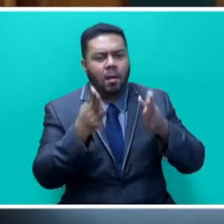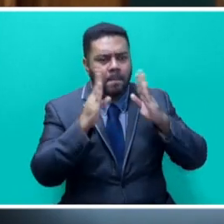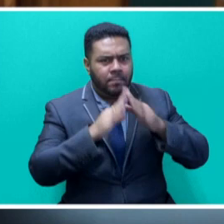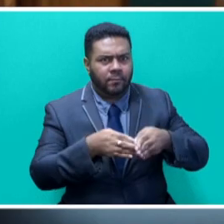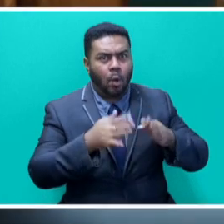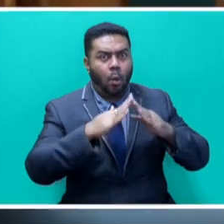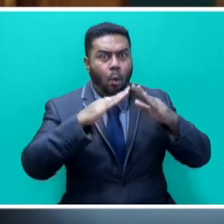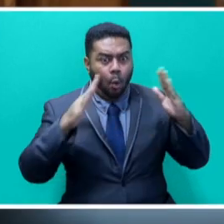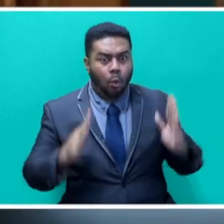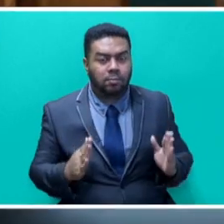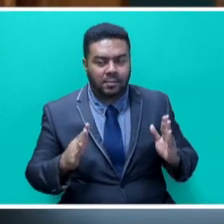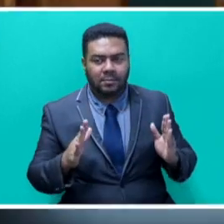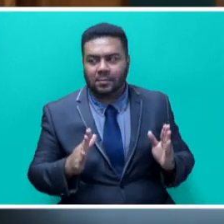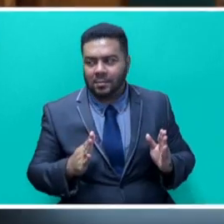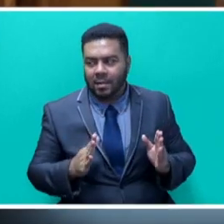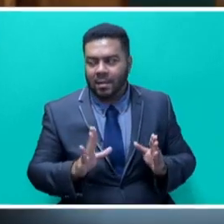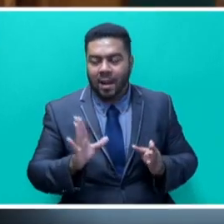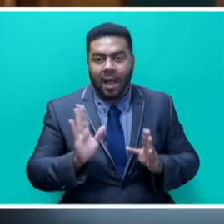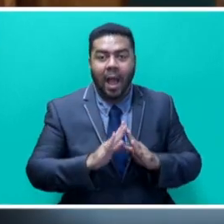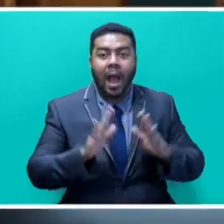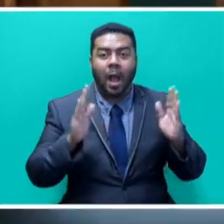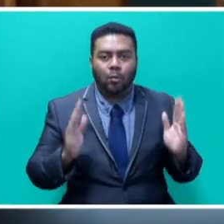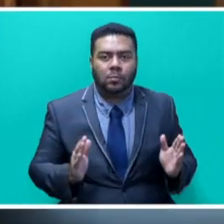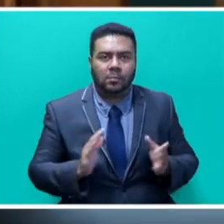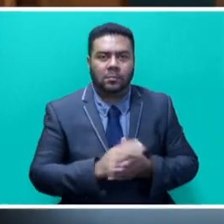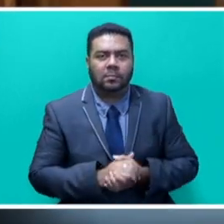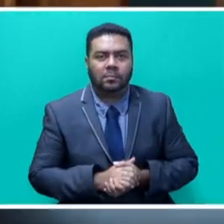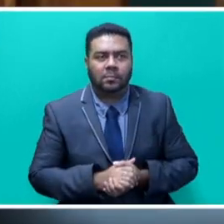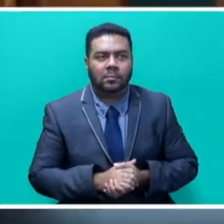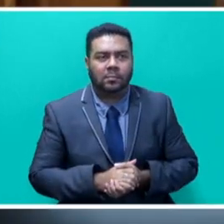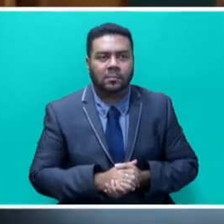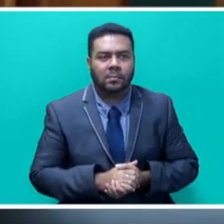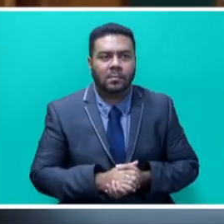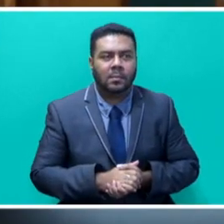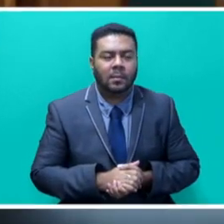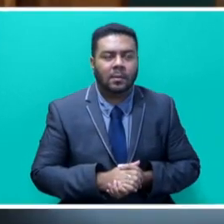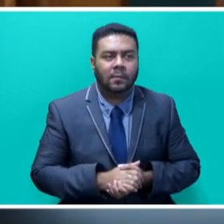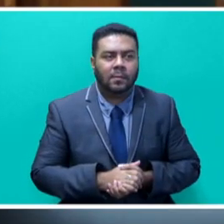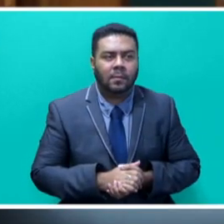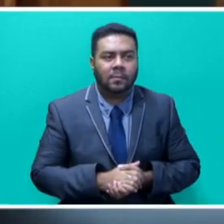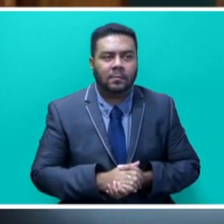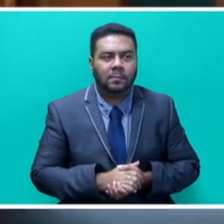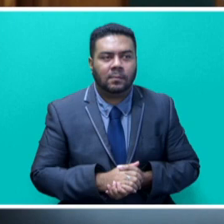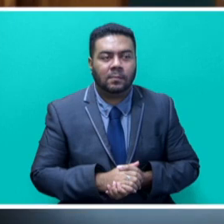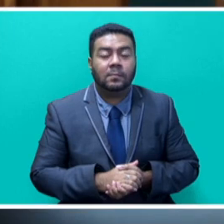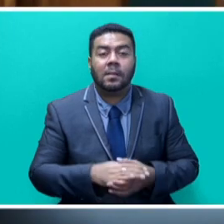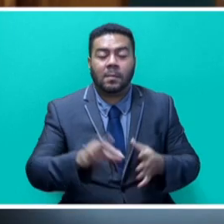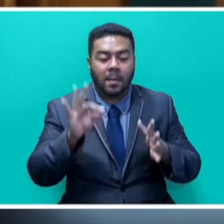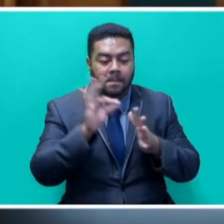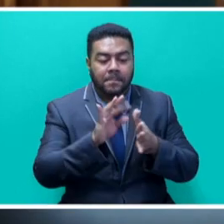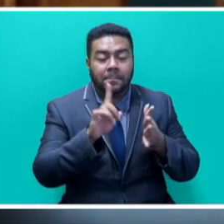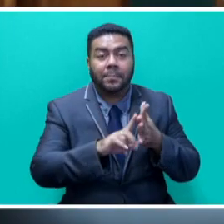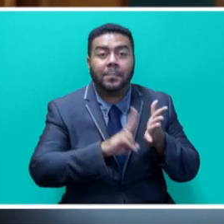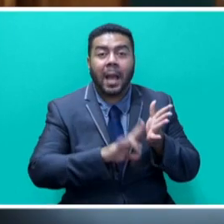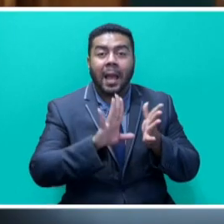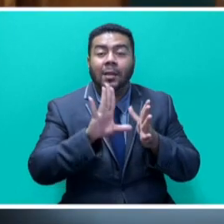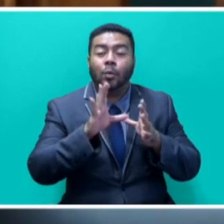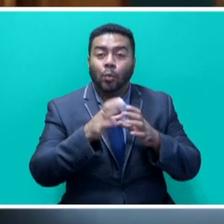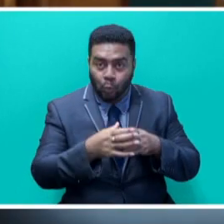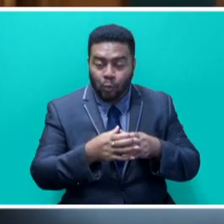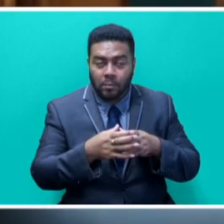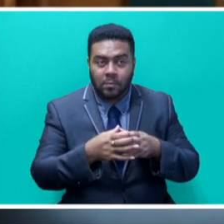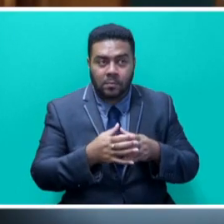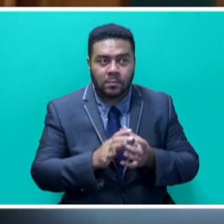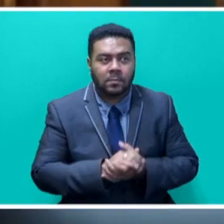houses, and more than 70 have been completed as we speak. The Pine Group aspires to serve its